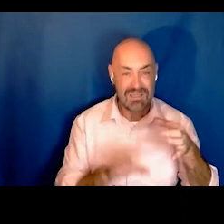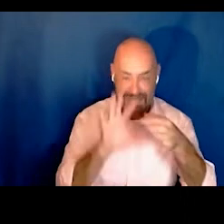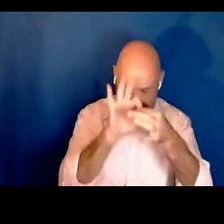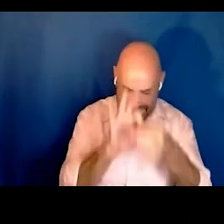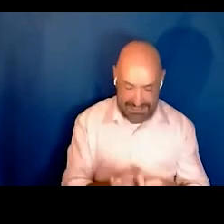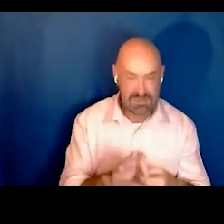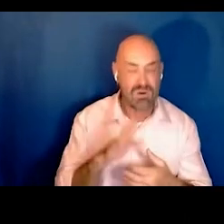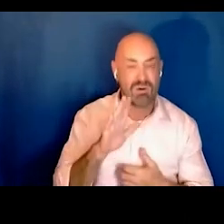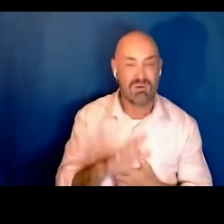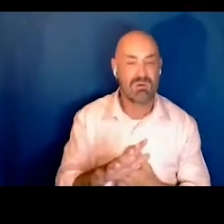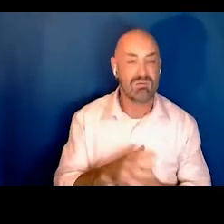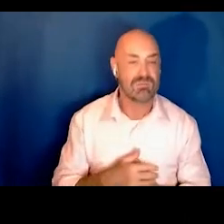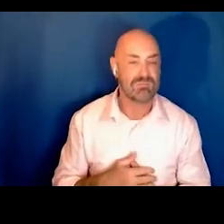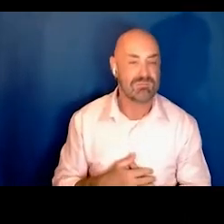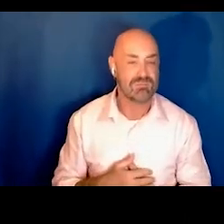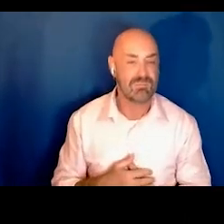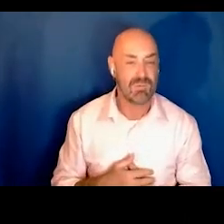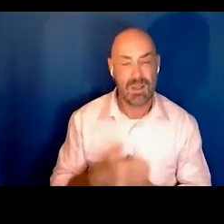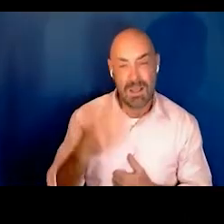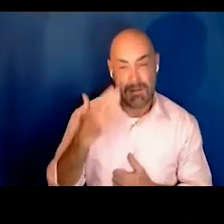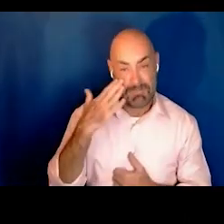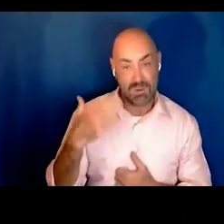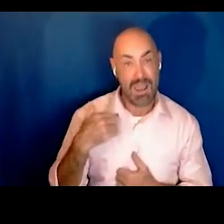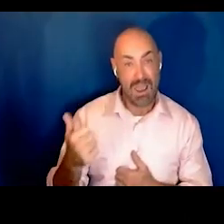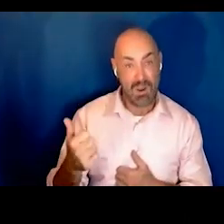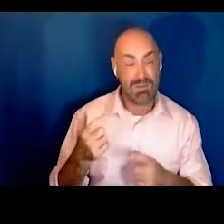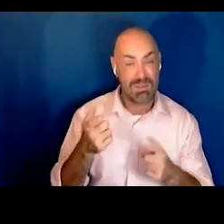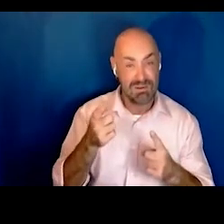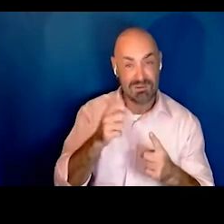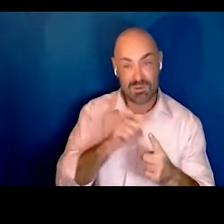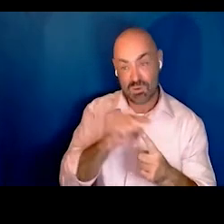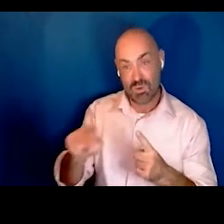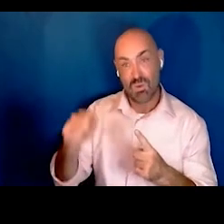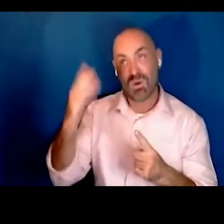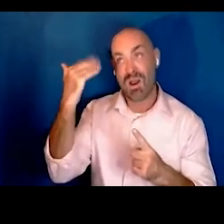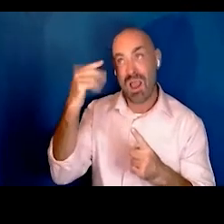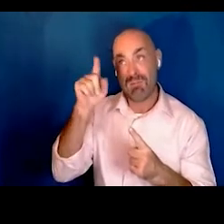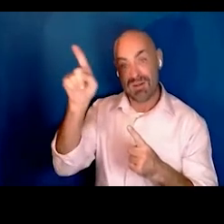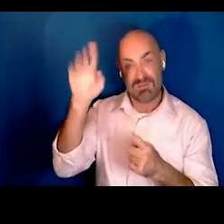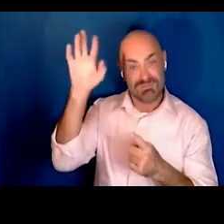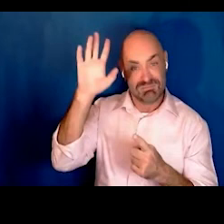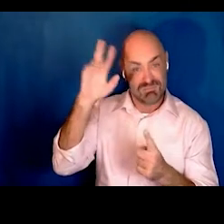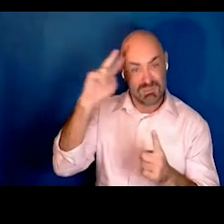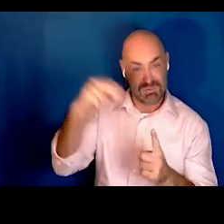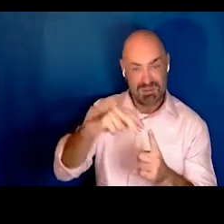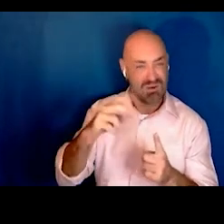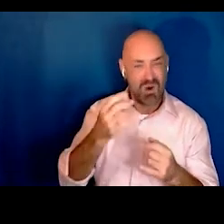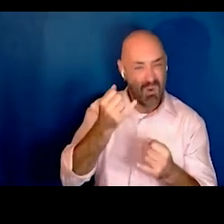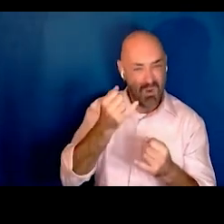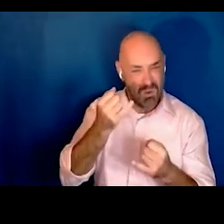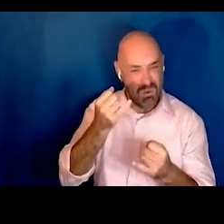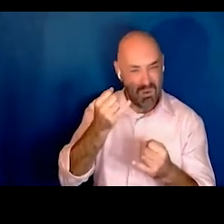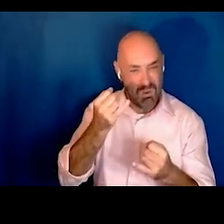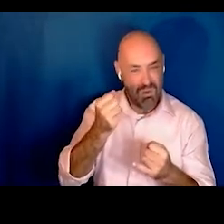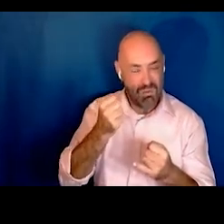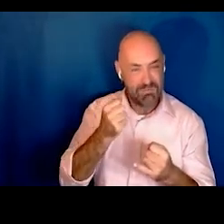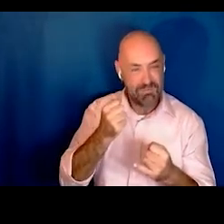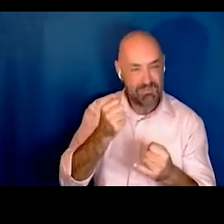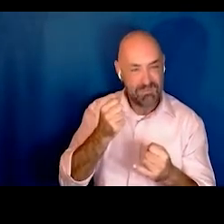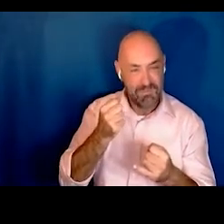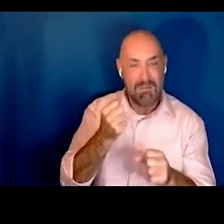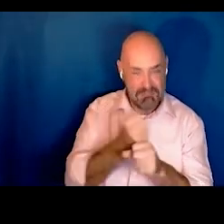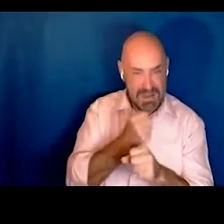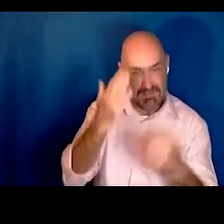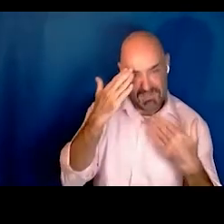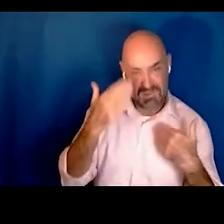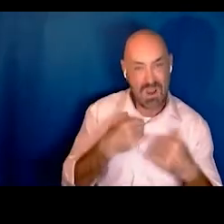from a mental health perspective and a climate perspective. So all of these things worsen mental health,